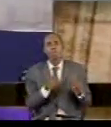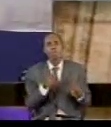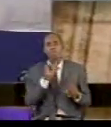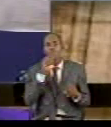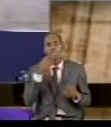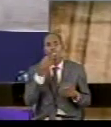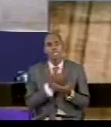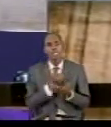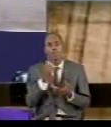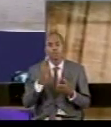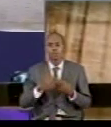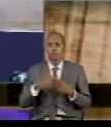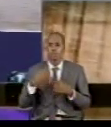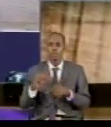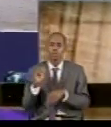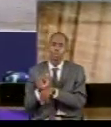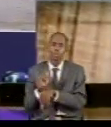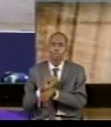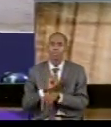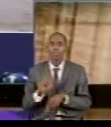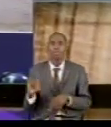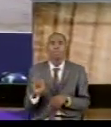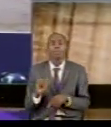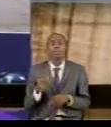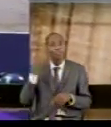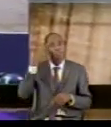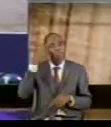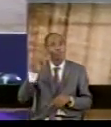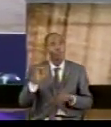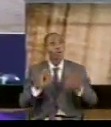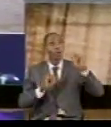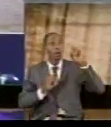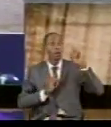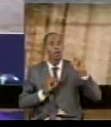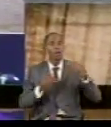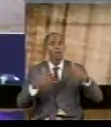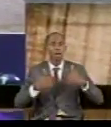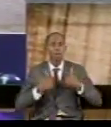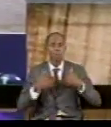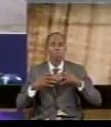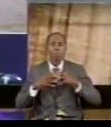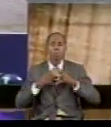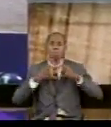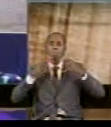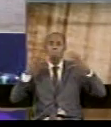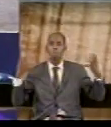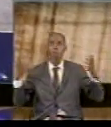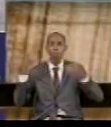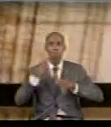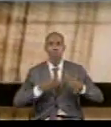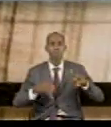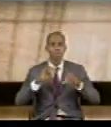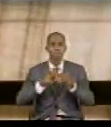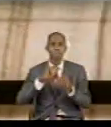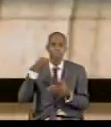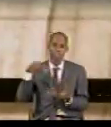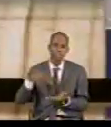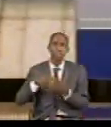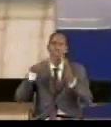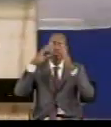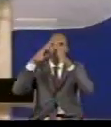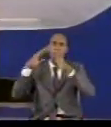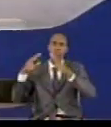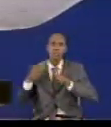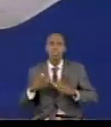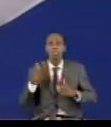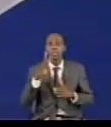the precept. For I have much people in this city. There are many people that belong to the